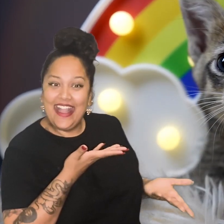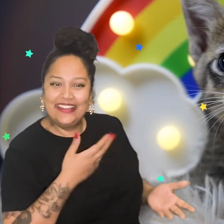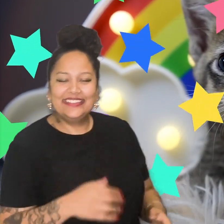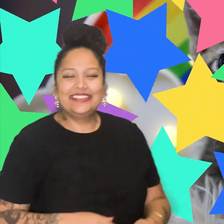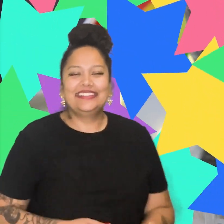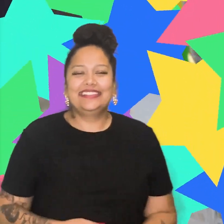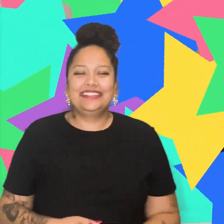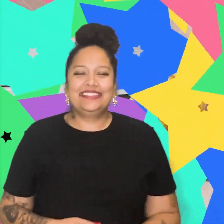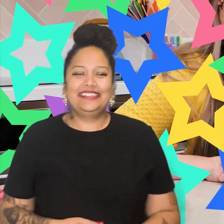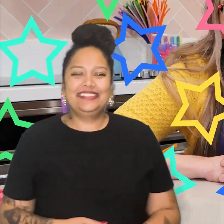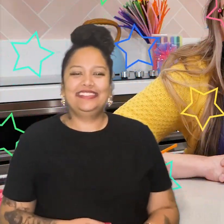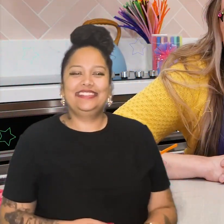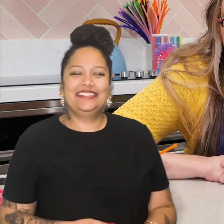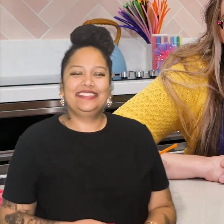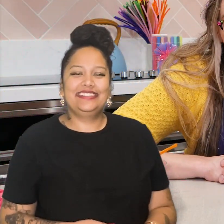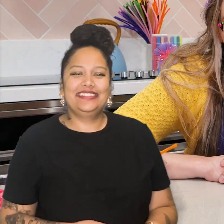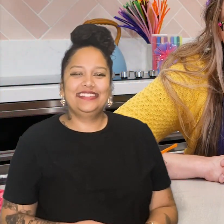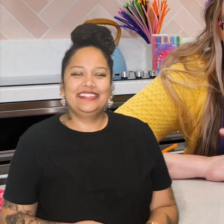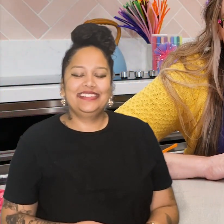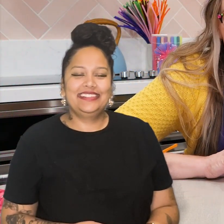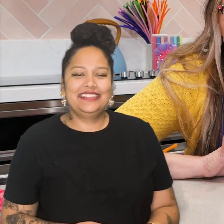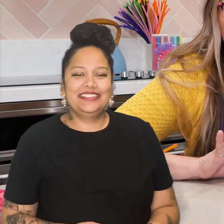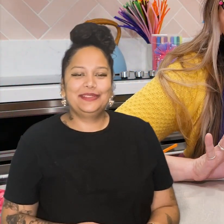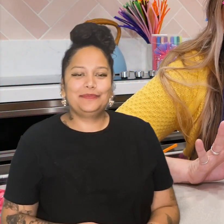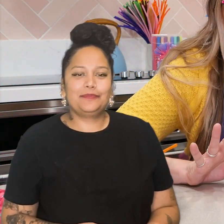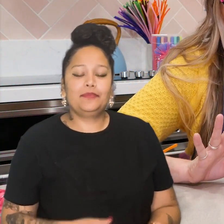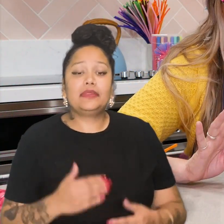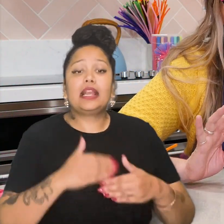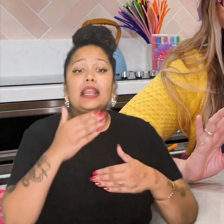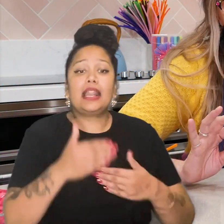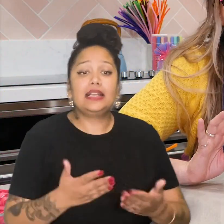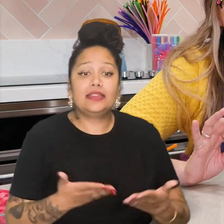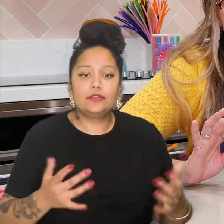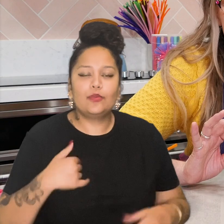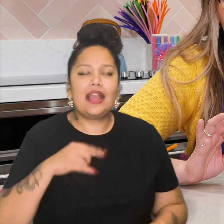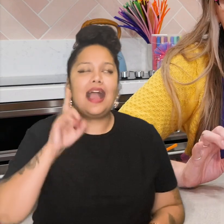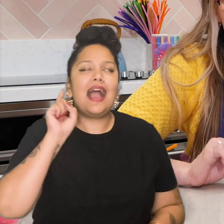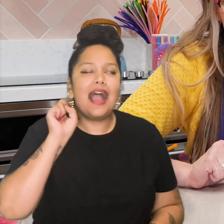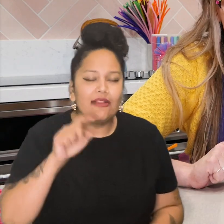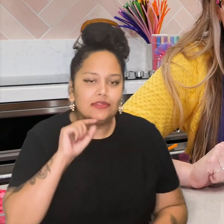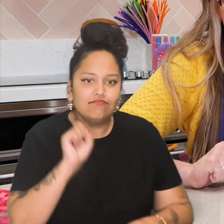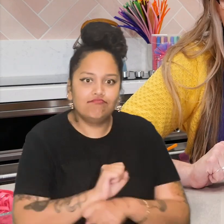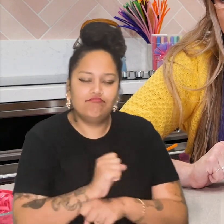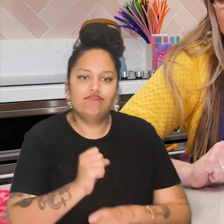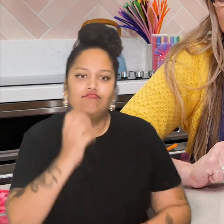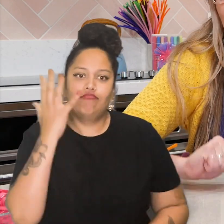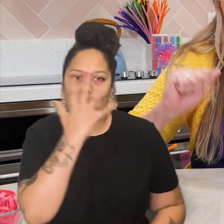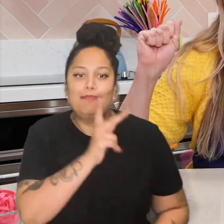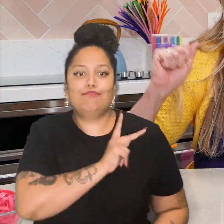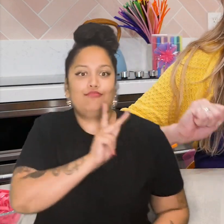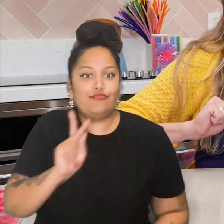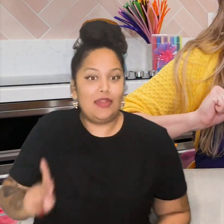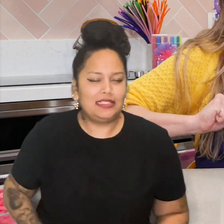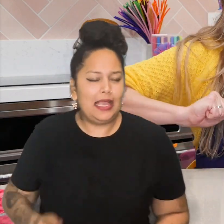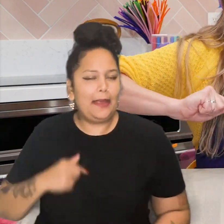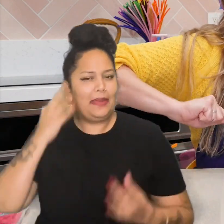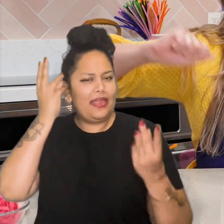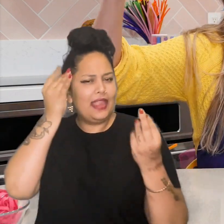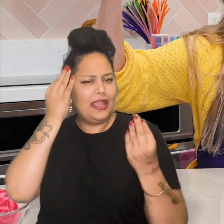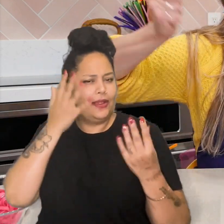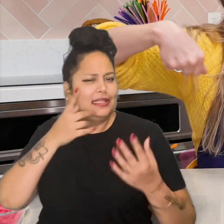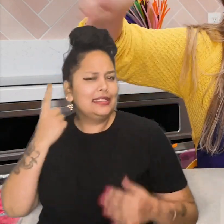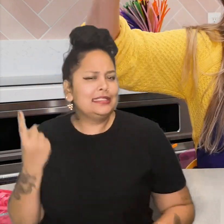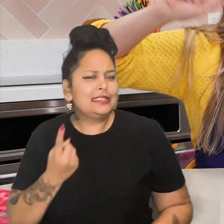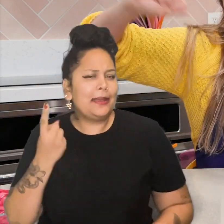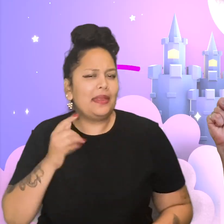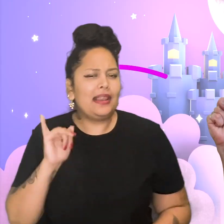Ooh. So the next thing we need to look like a princess, I'm thinking, is something that every princess